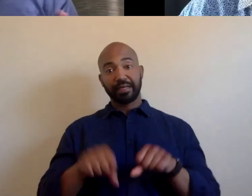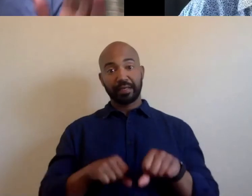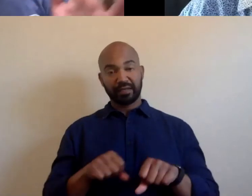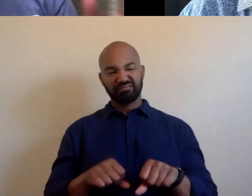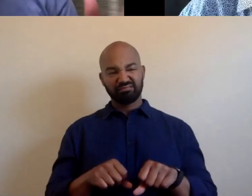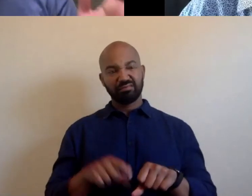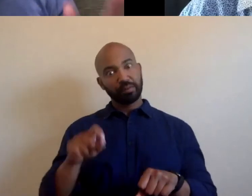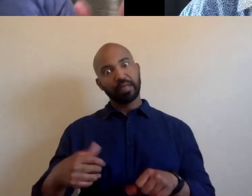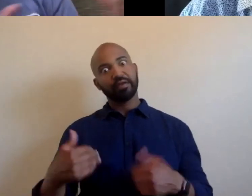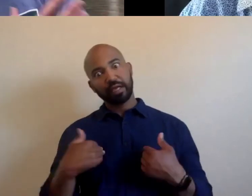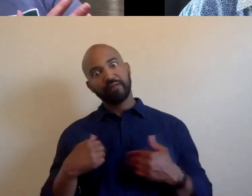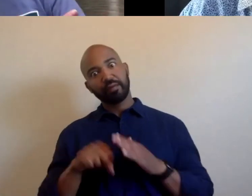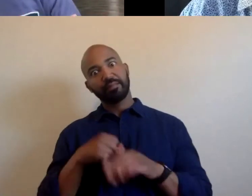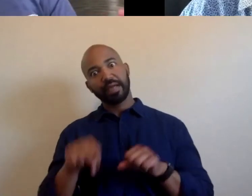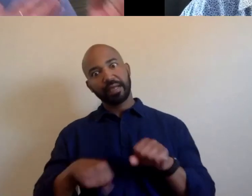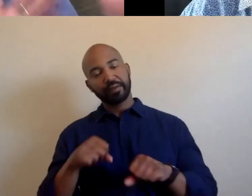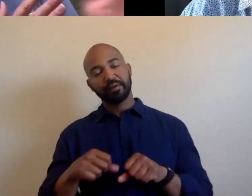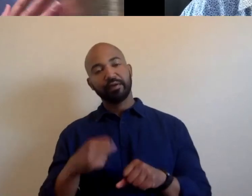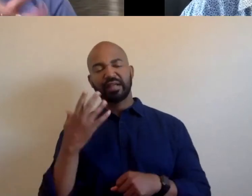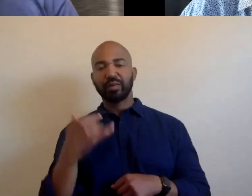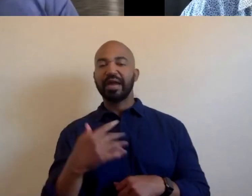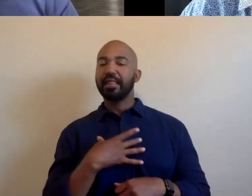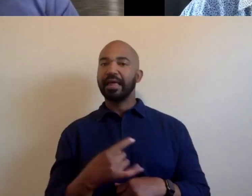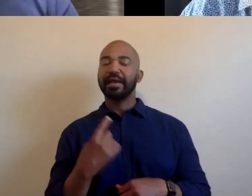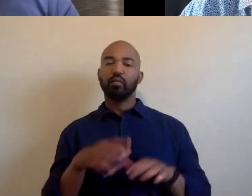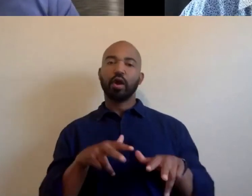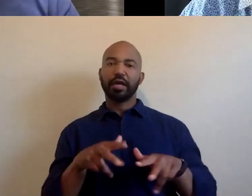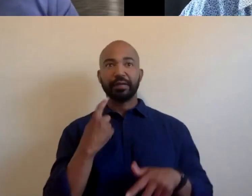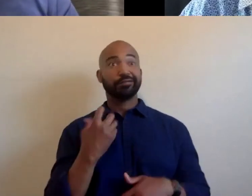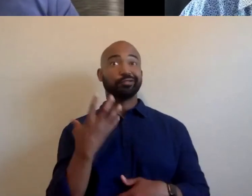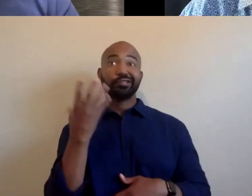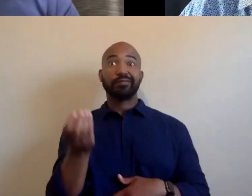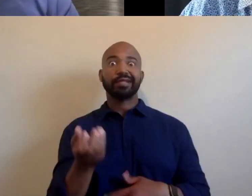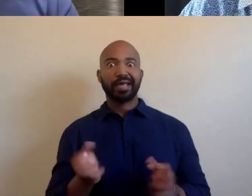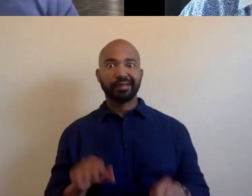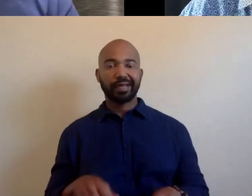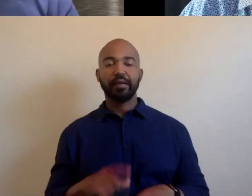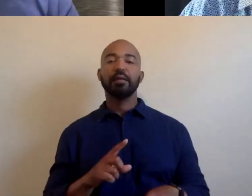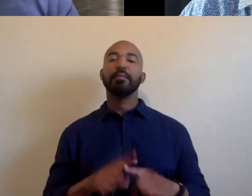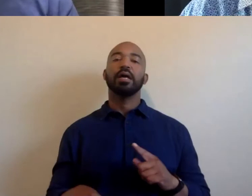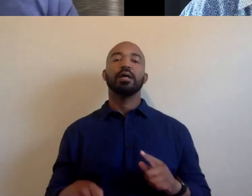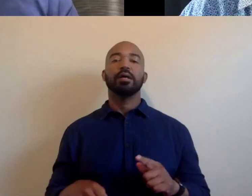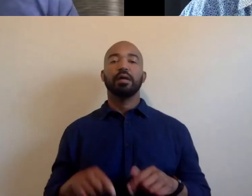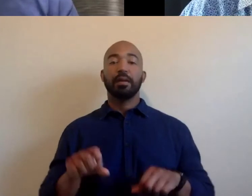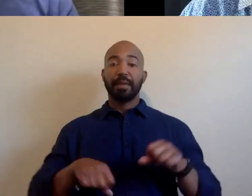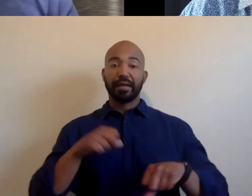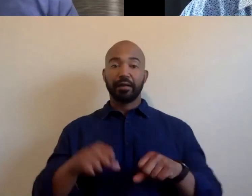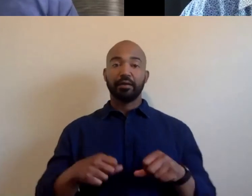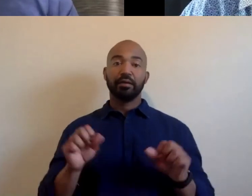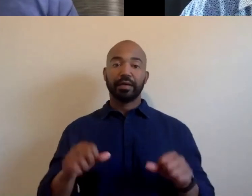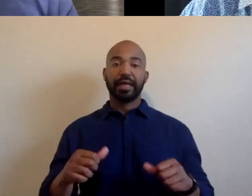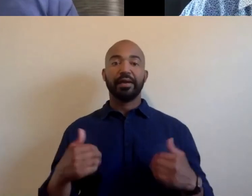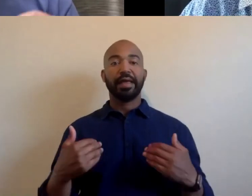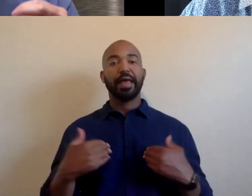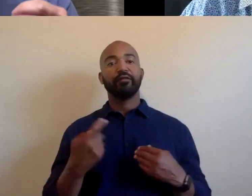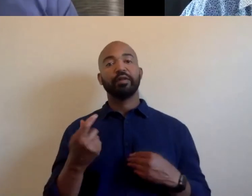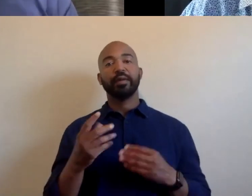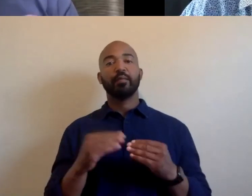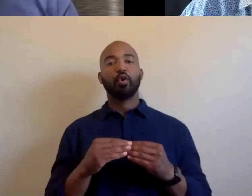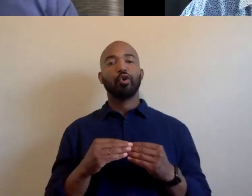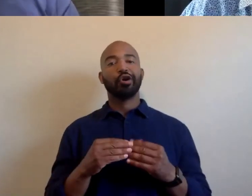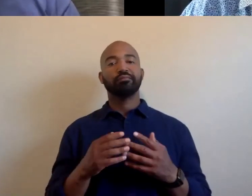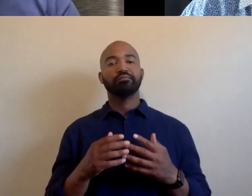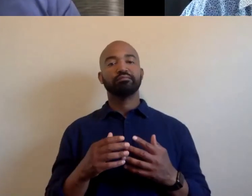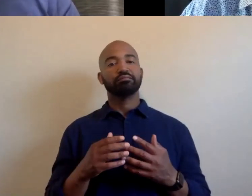walking, because I'm like, just go on outside if you can. But biking can also be a little bit more gentle on those joints, as long